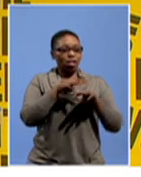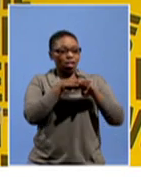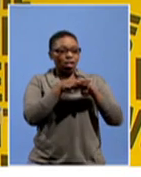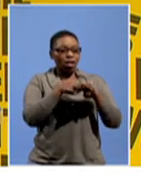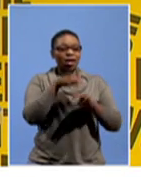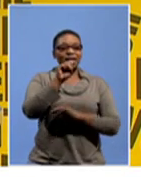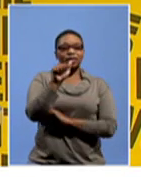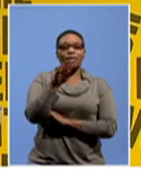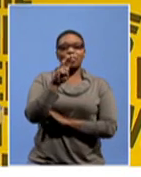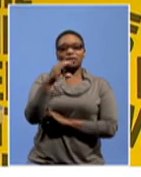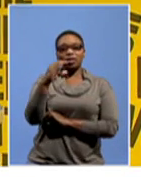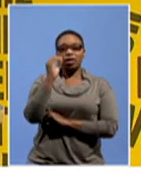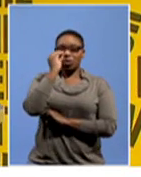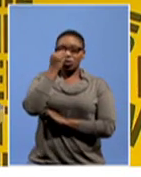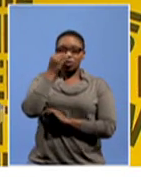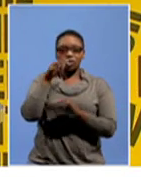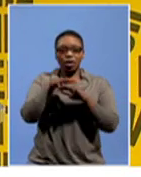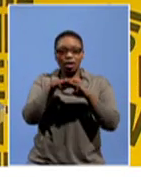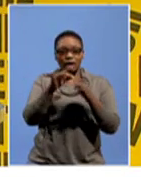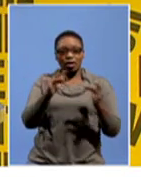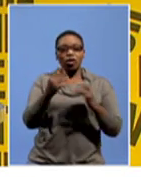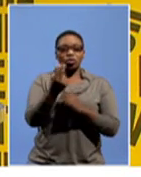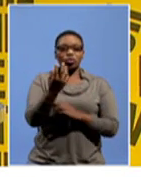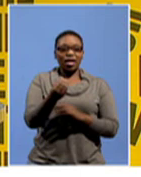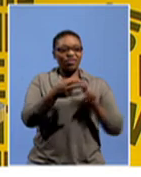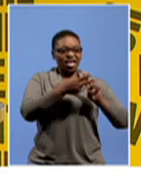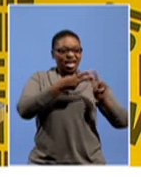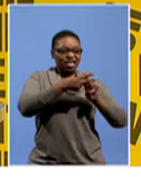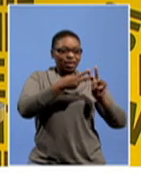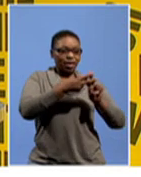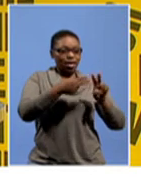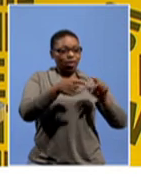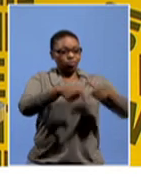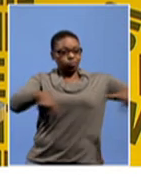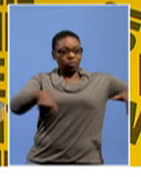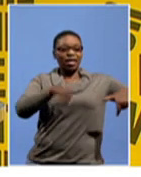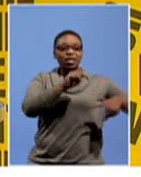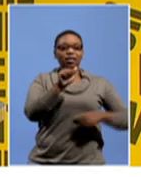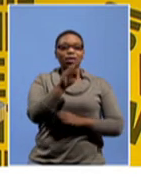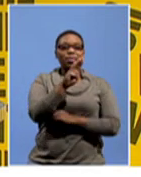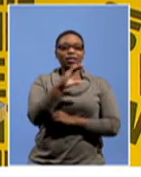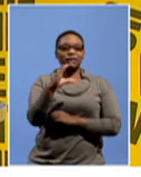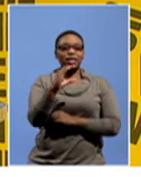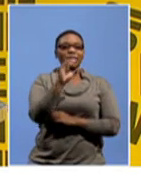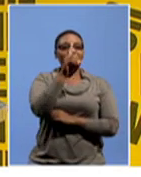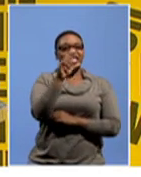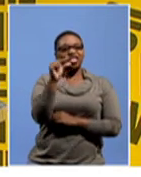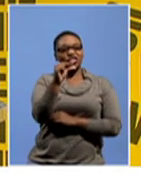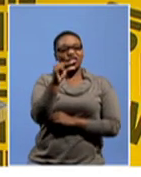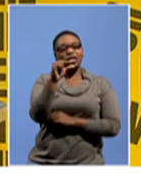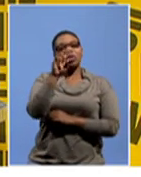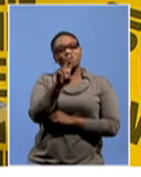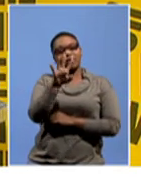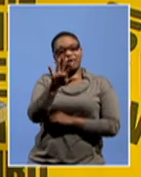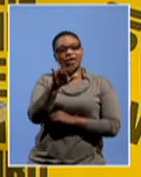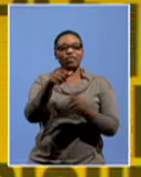extend the conversation to Facebook and Twitter. There are our hashtags on the screen, SABCDG25 and hashtag